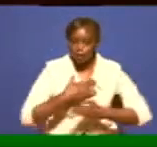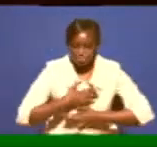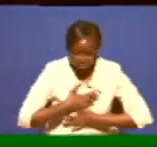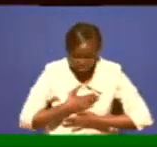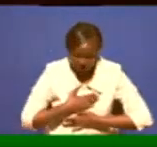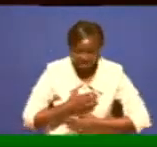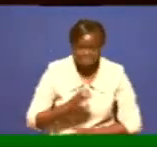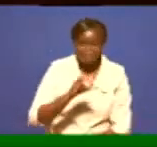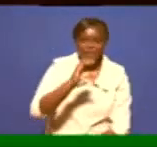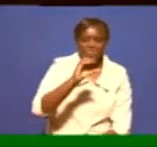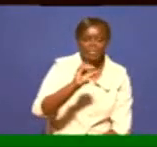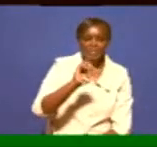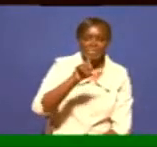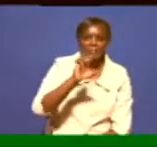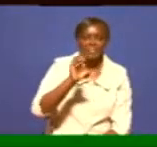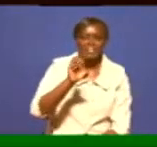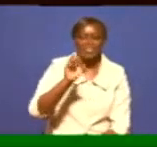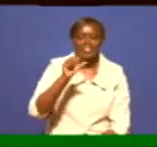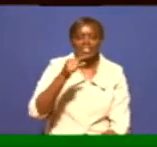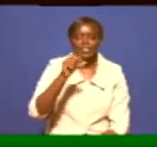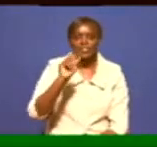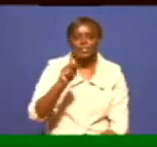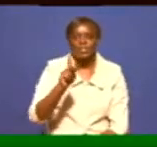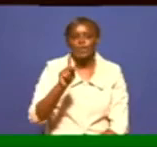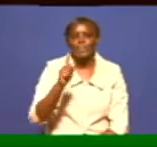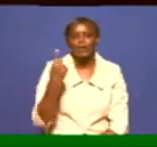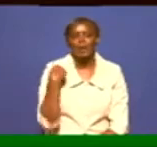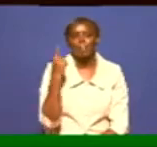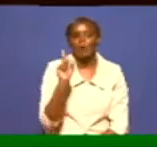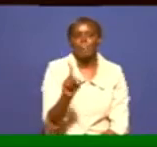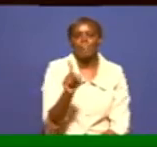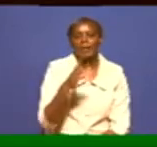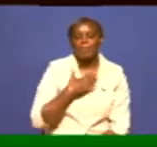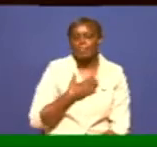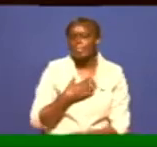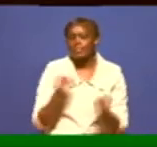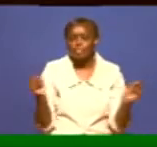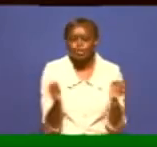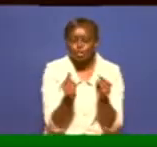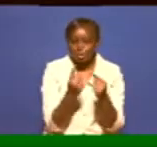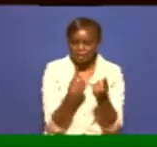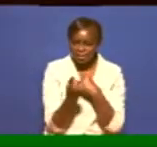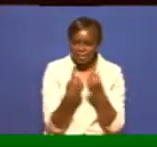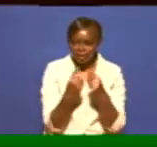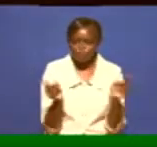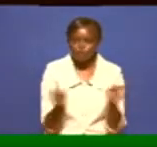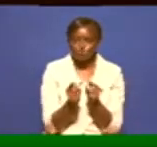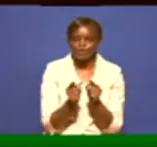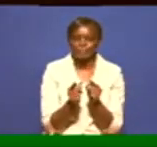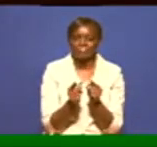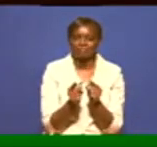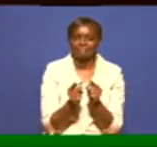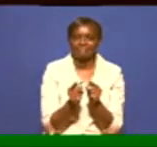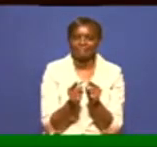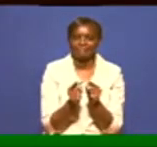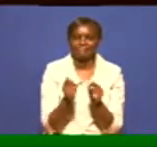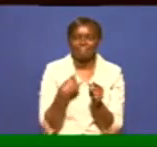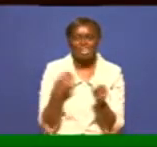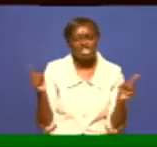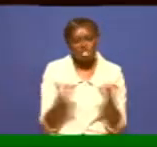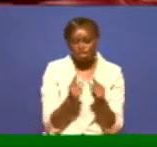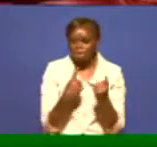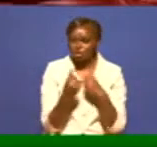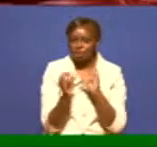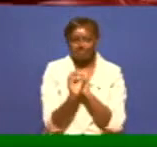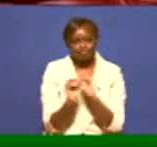list, but would you mind being brief this morning? I cannot be brief, Honorable Speaker, because